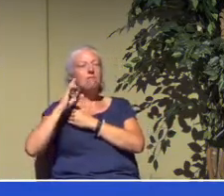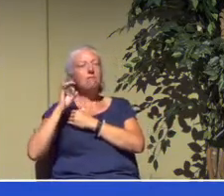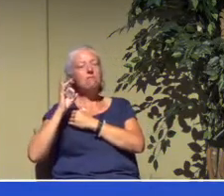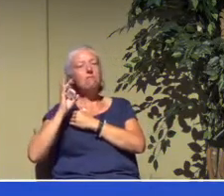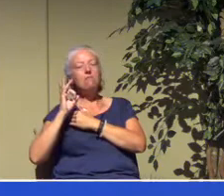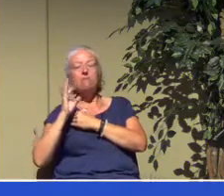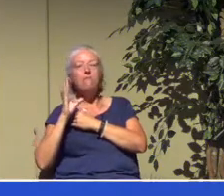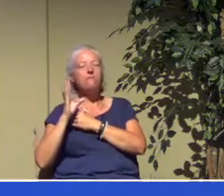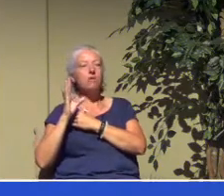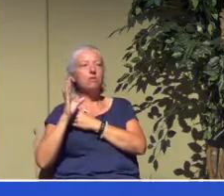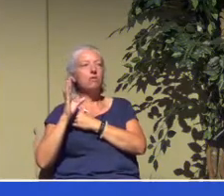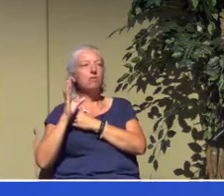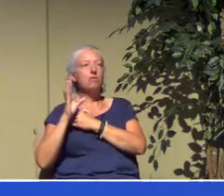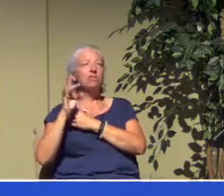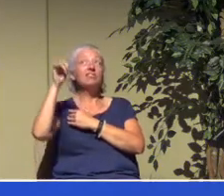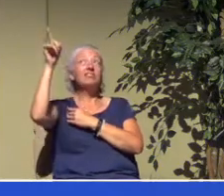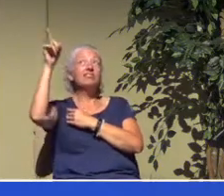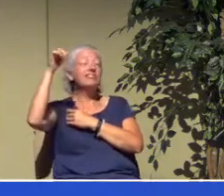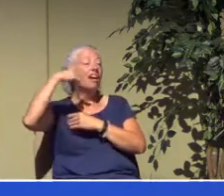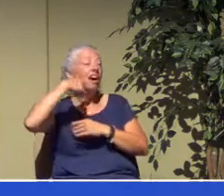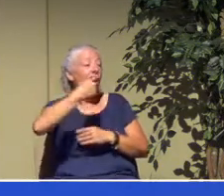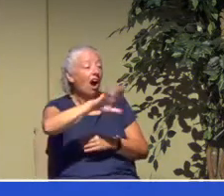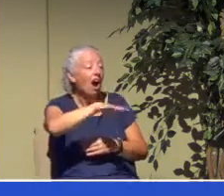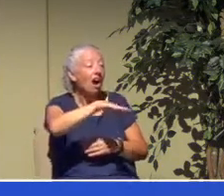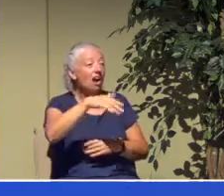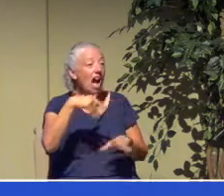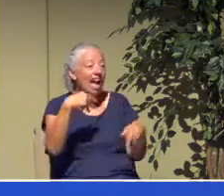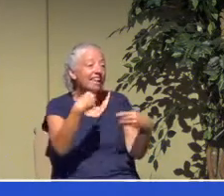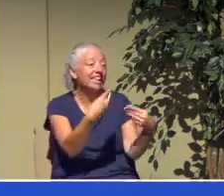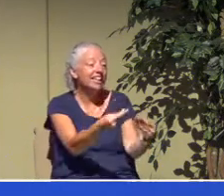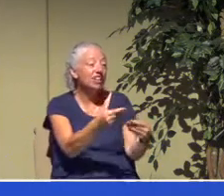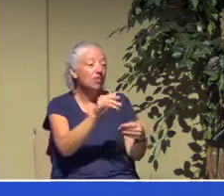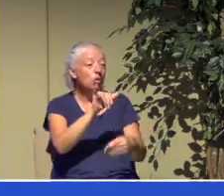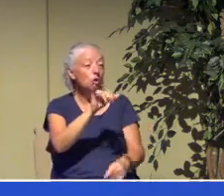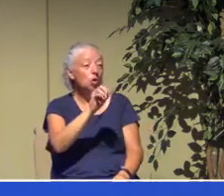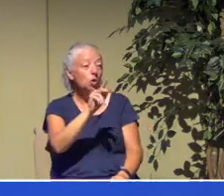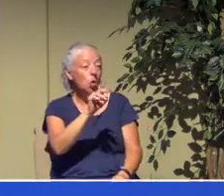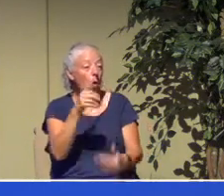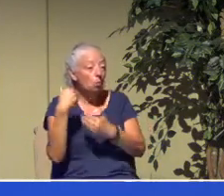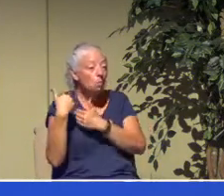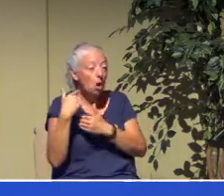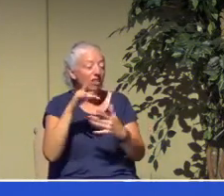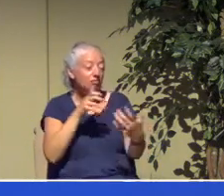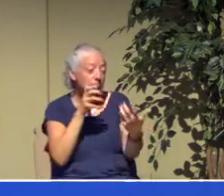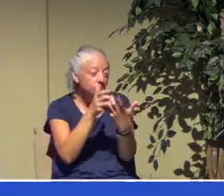will give you one that's designed for you and for the world as it is.